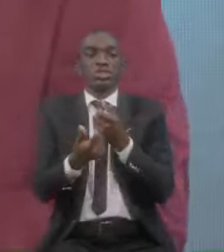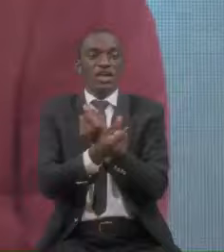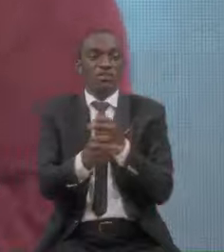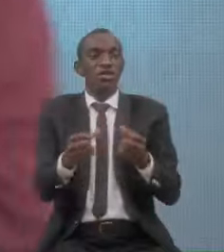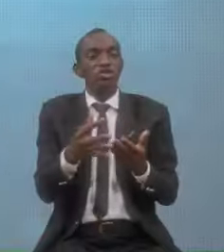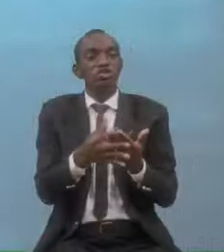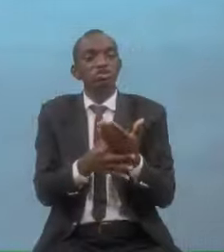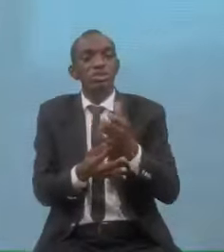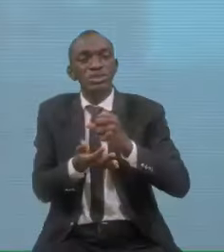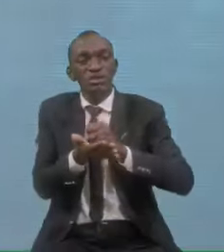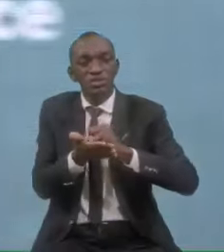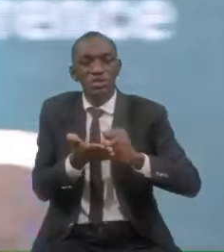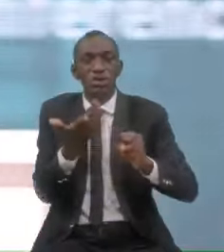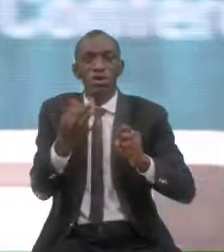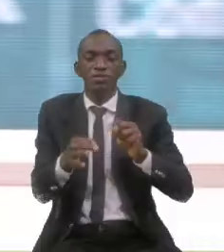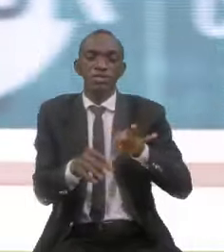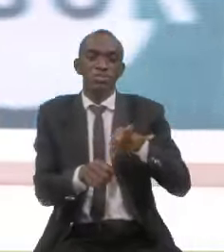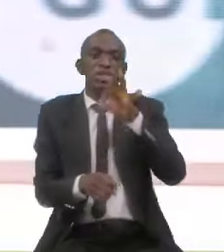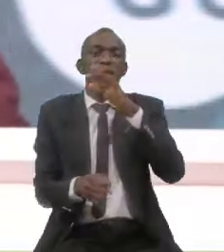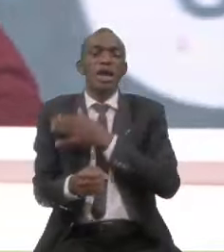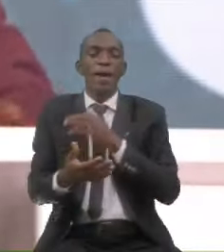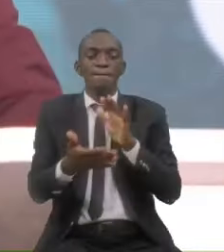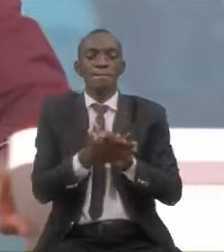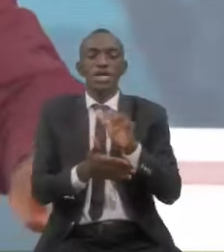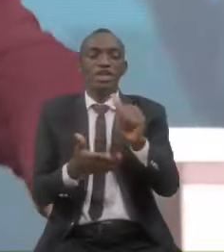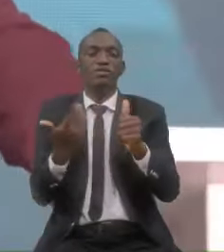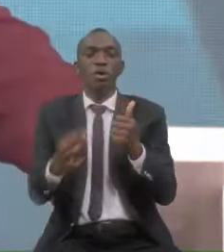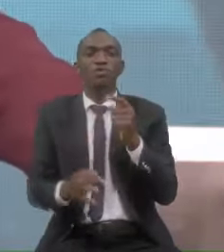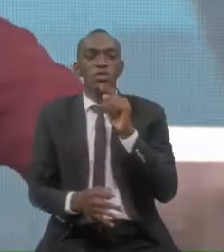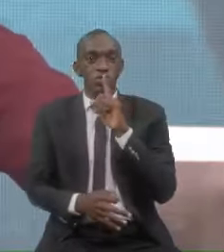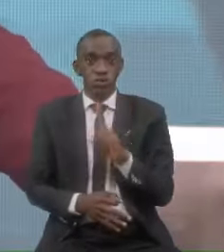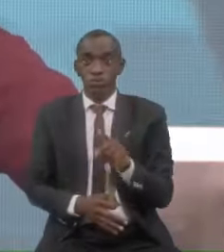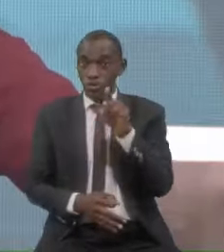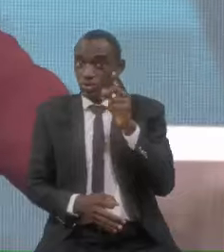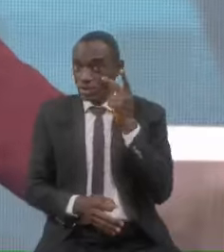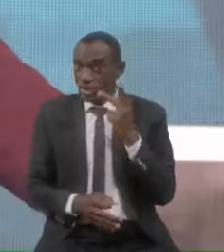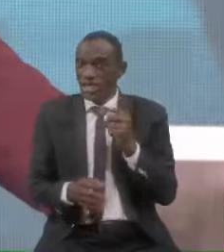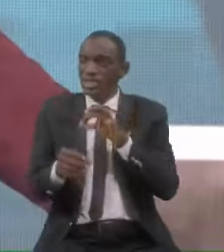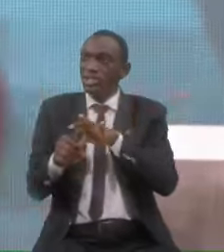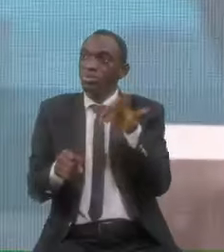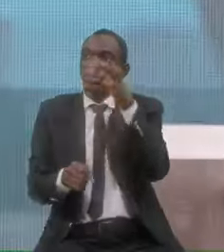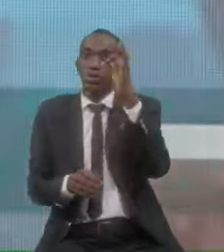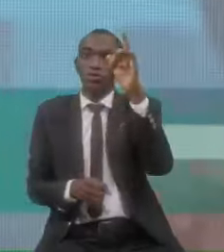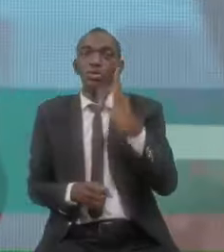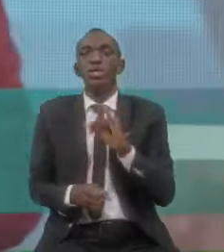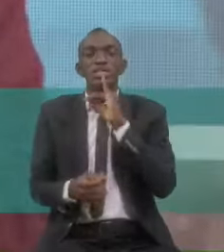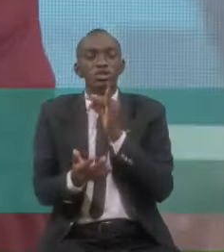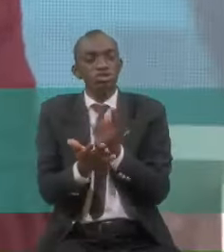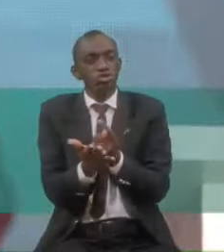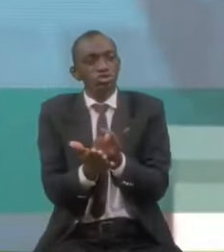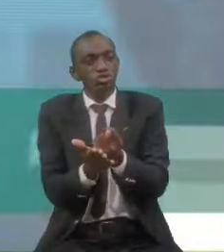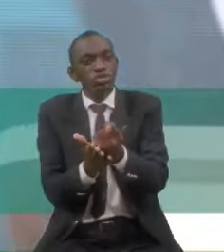believe of the truth. You see, the Spirit of God is the truthful Spirit. The